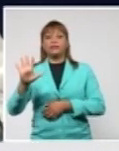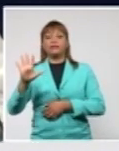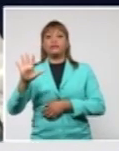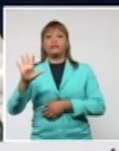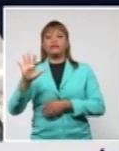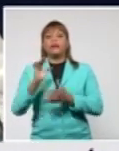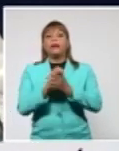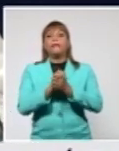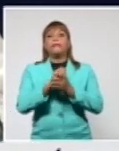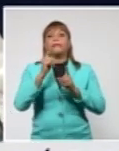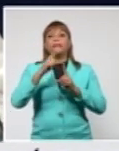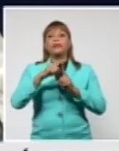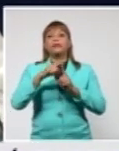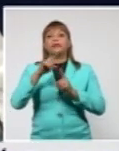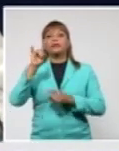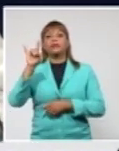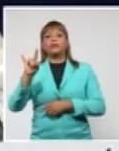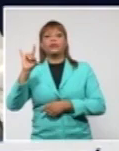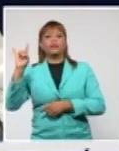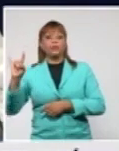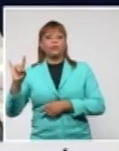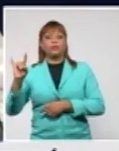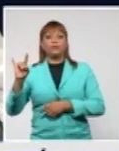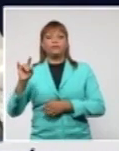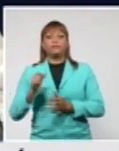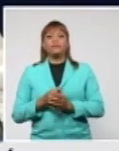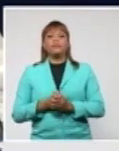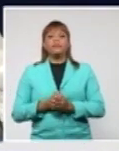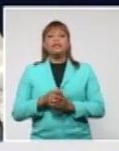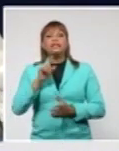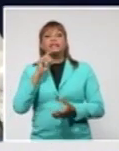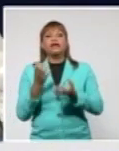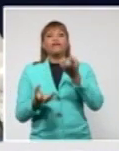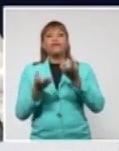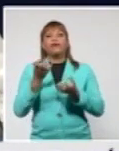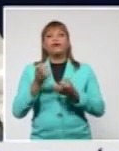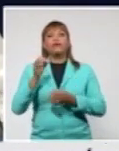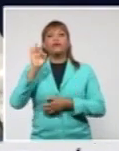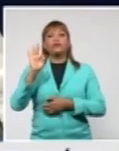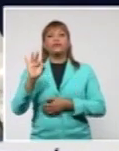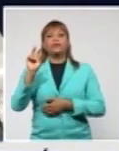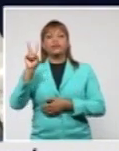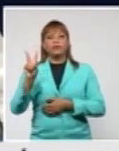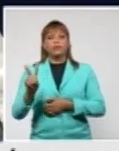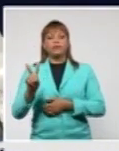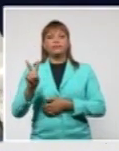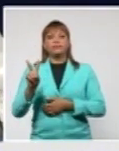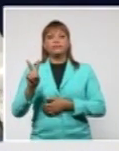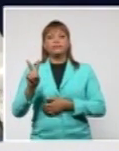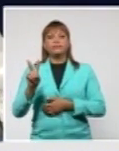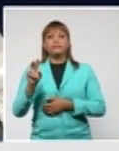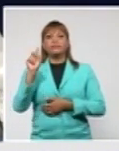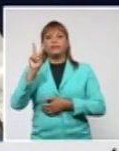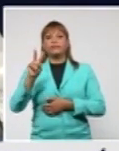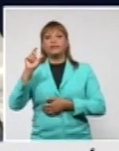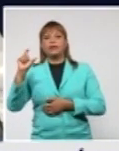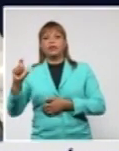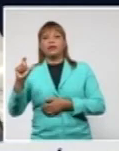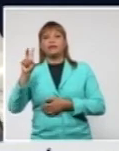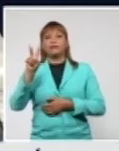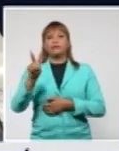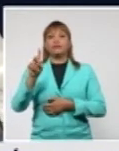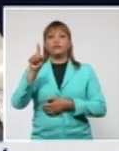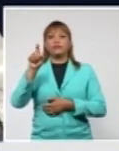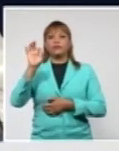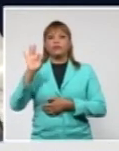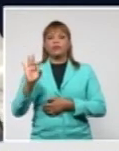Cienfuegos, 164, Villa Clara, 370, Sancti Spiritus, 766, Ciego